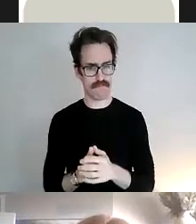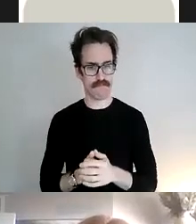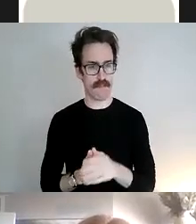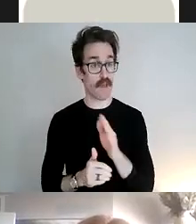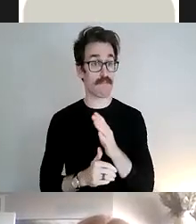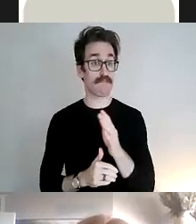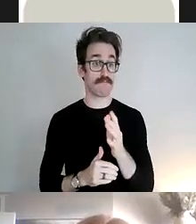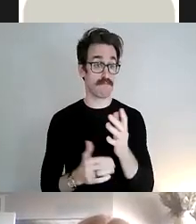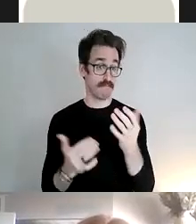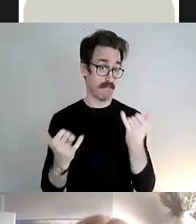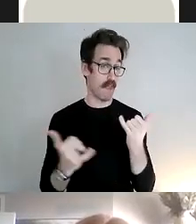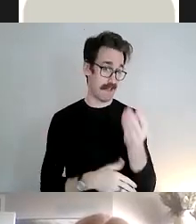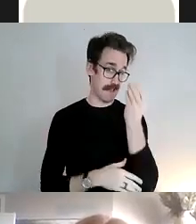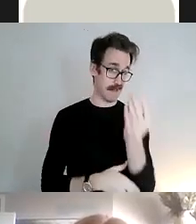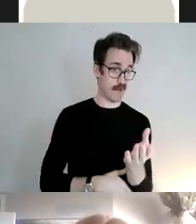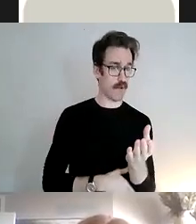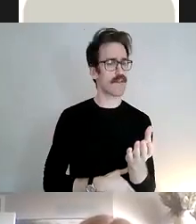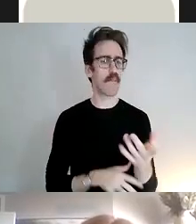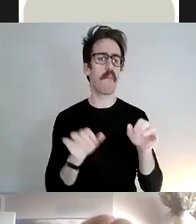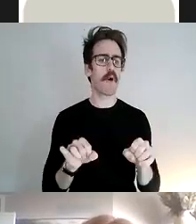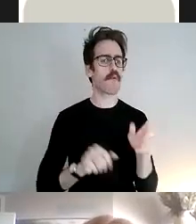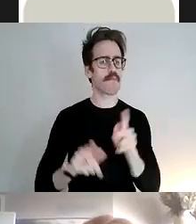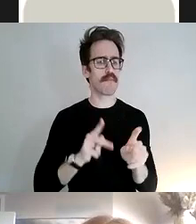we understand that some people may have some personal